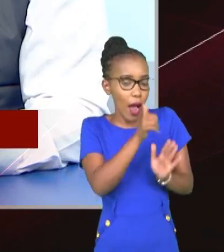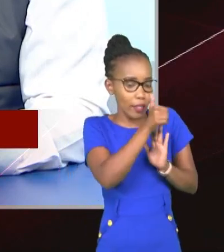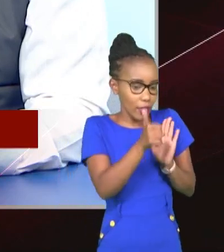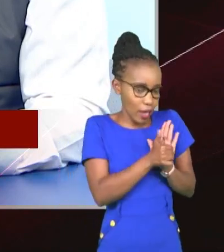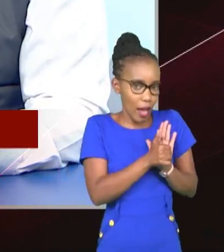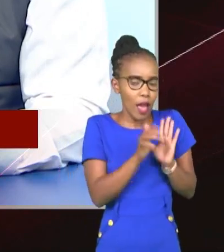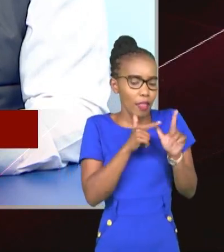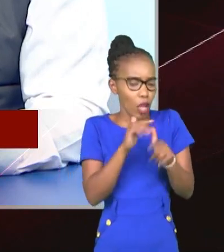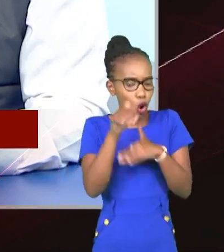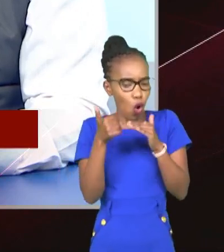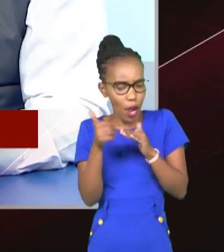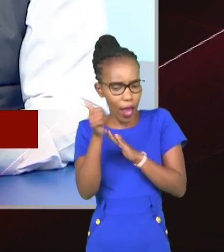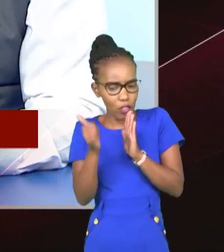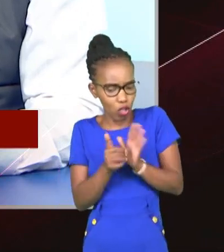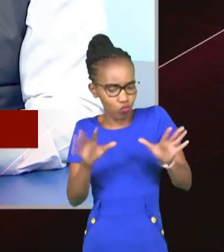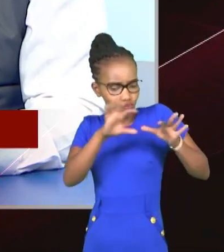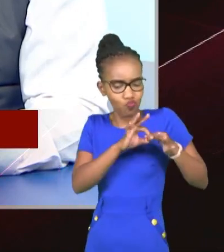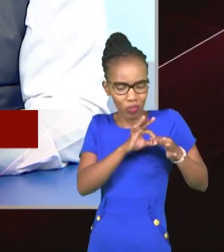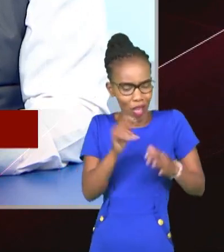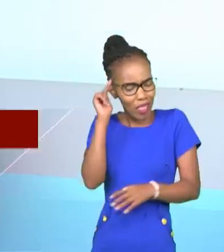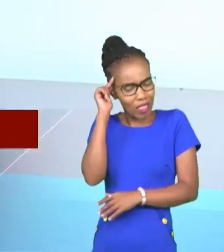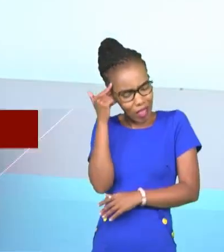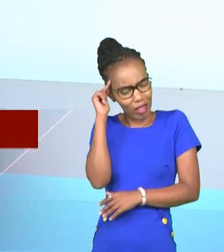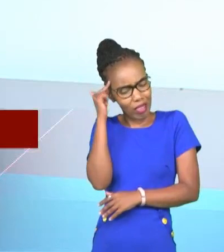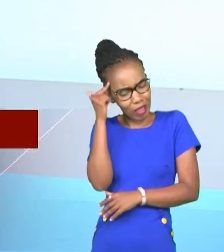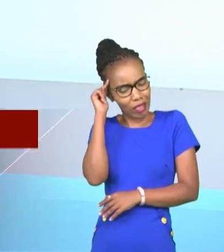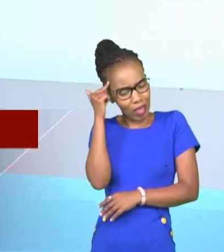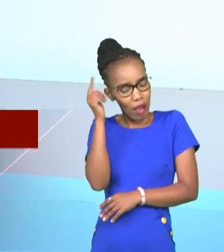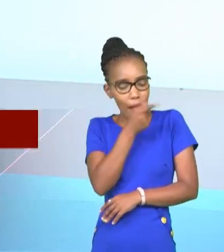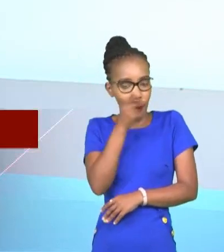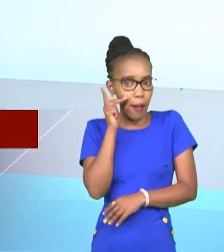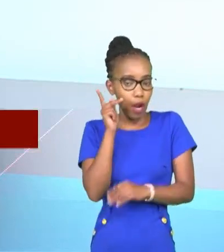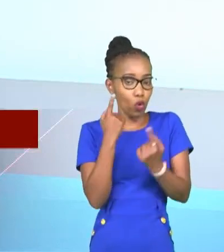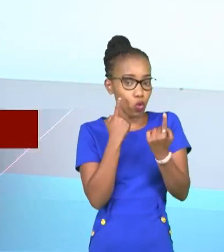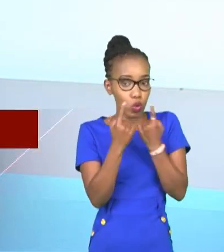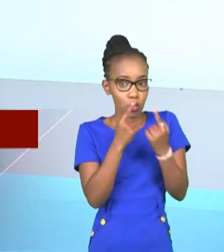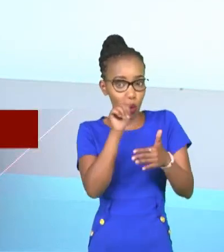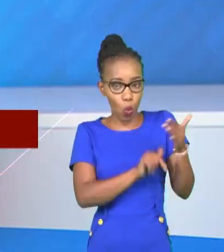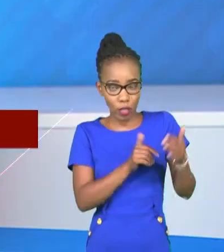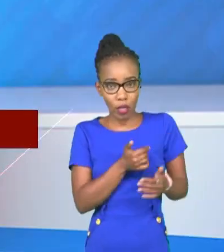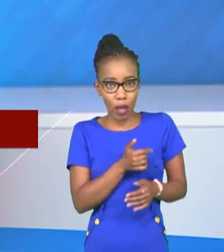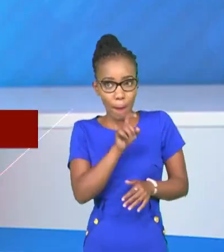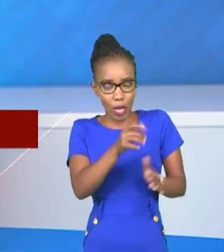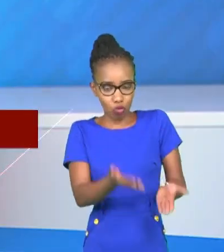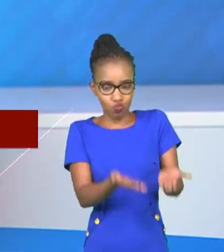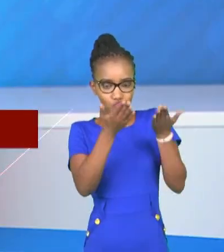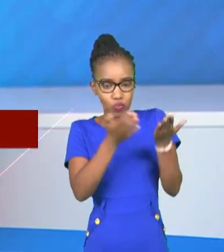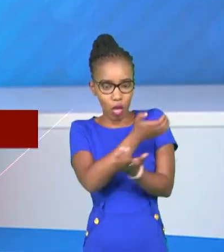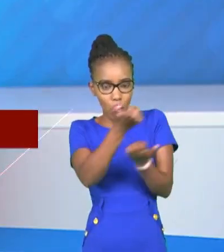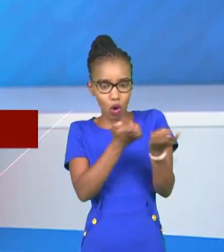together. Think, because you know, like Kalonzo has come out and say that we need to raise the economy of this